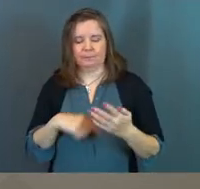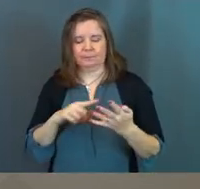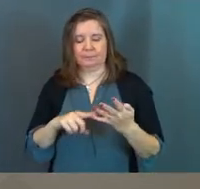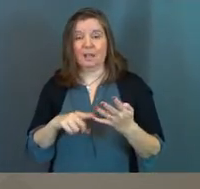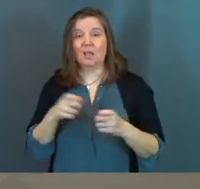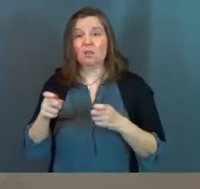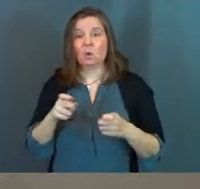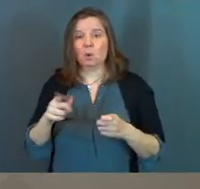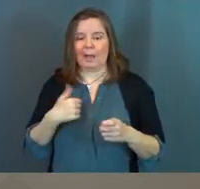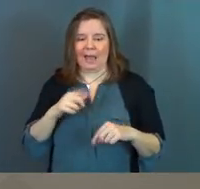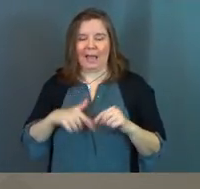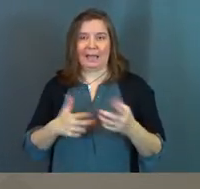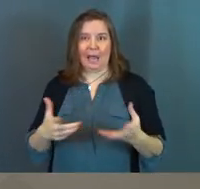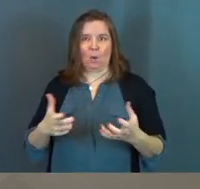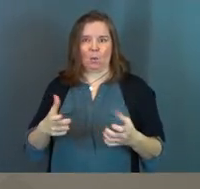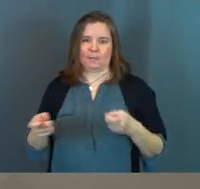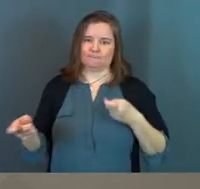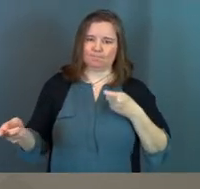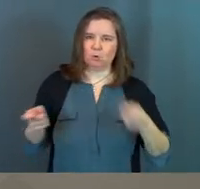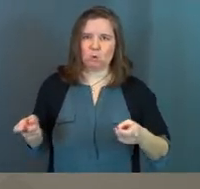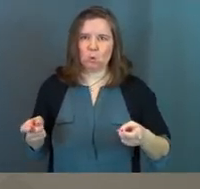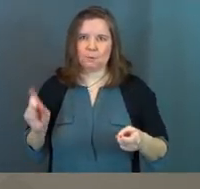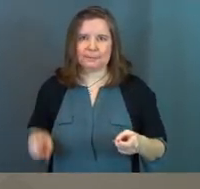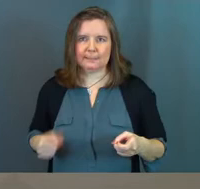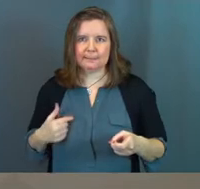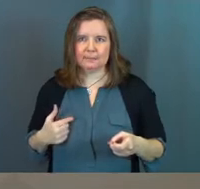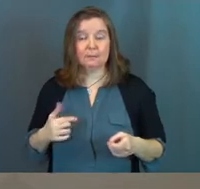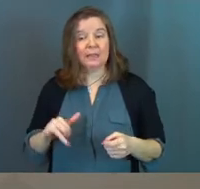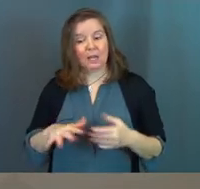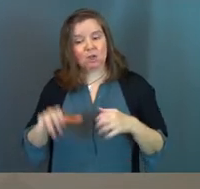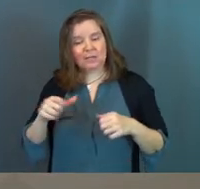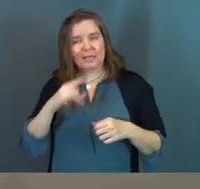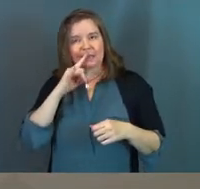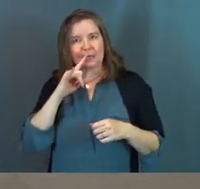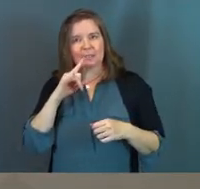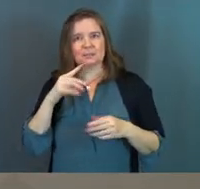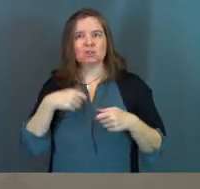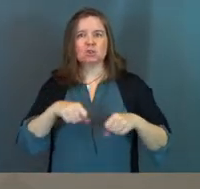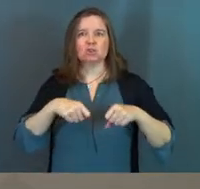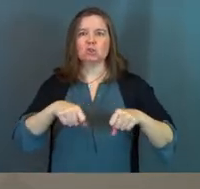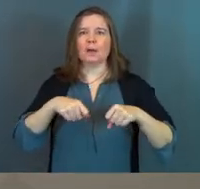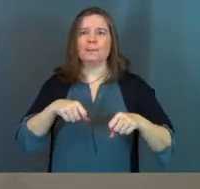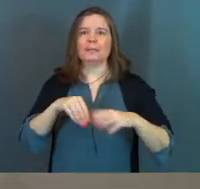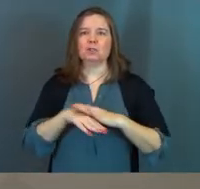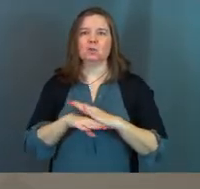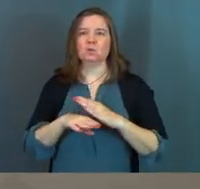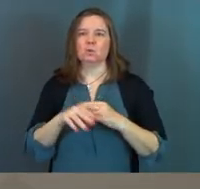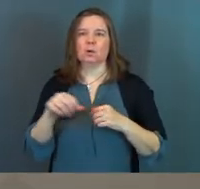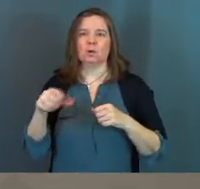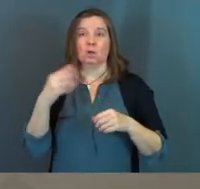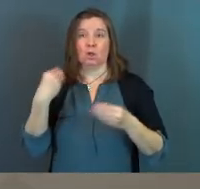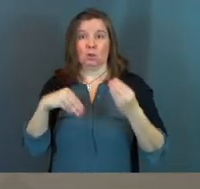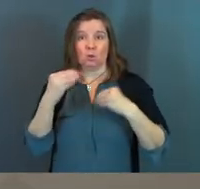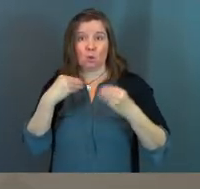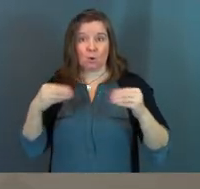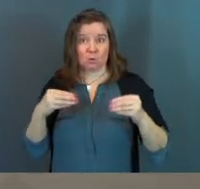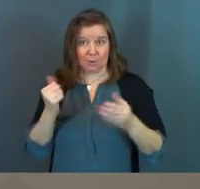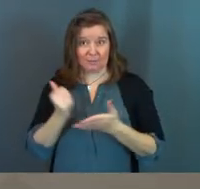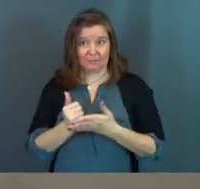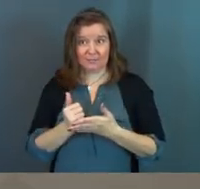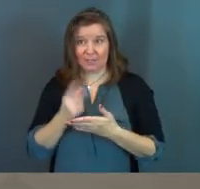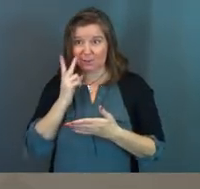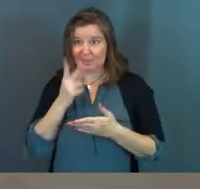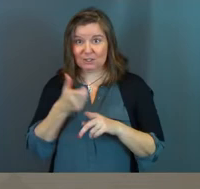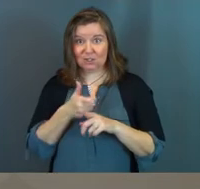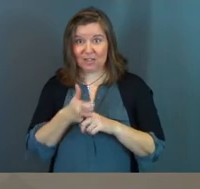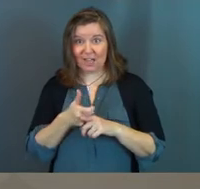is the control test. I can't want to be in control. Like you're taking the kids in the shopping cart into the grocery store, amen?